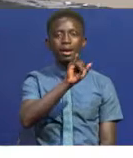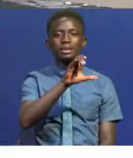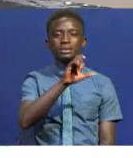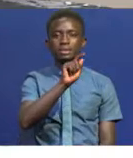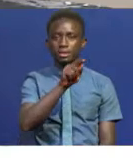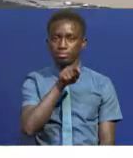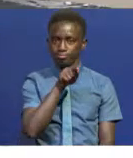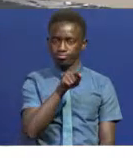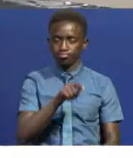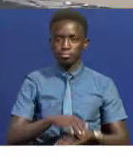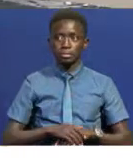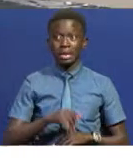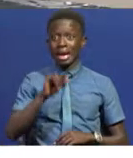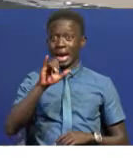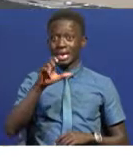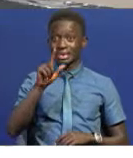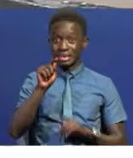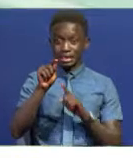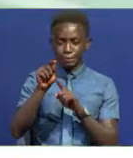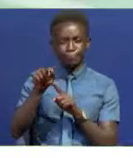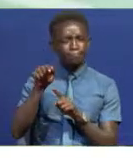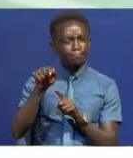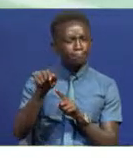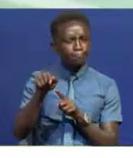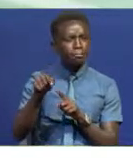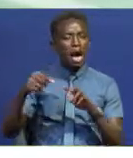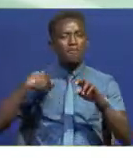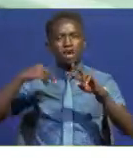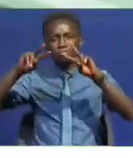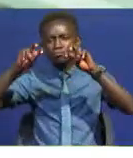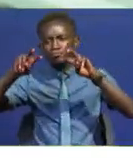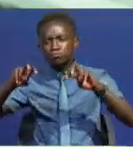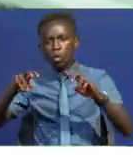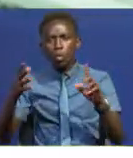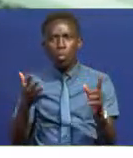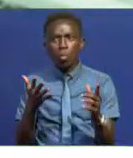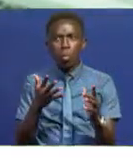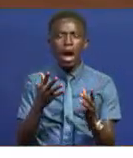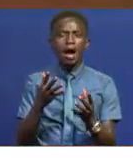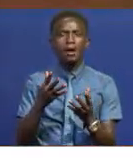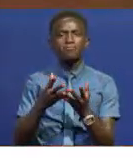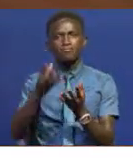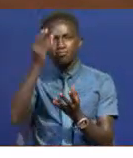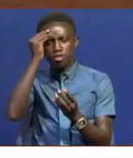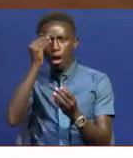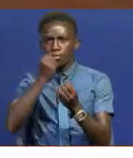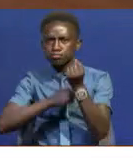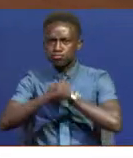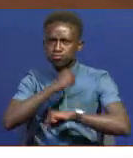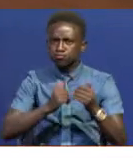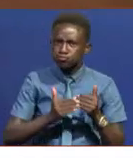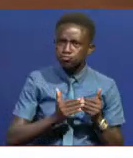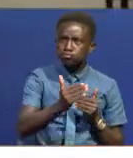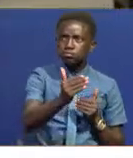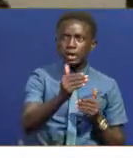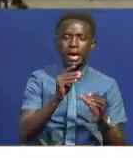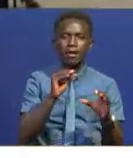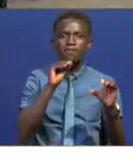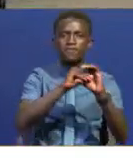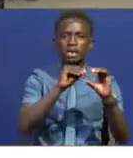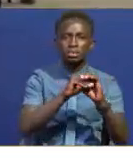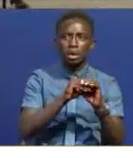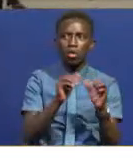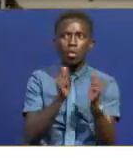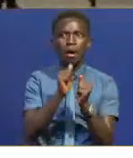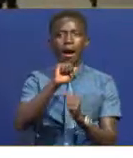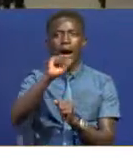The ICT sector has seen a surge in adoption, innovation and investment, with its growth rate outpacing other industries